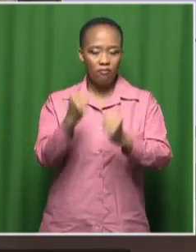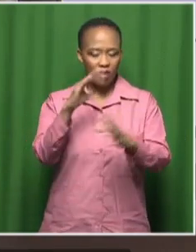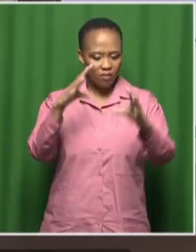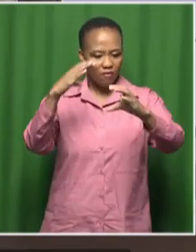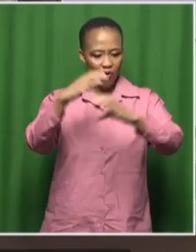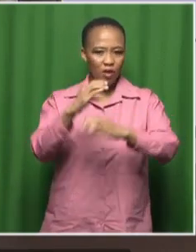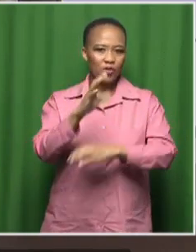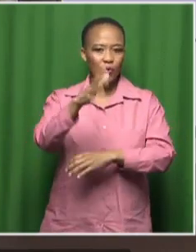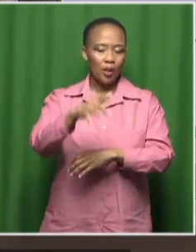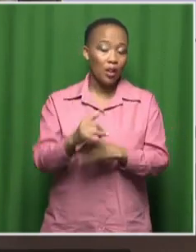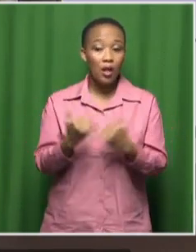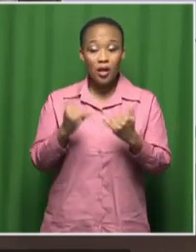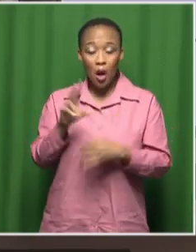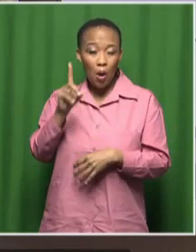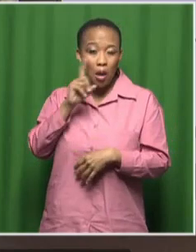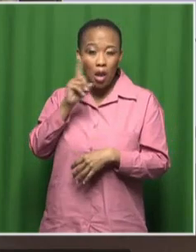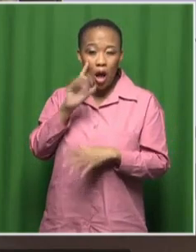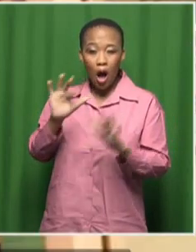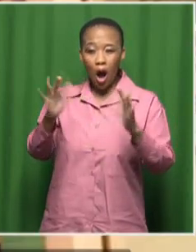goals?